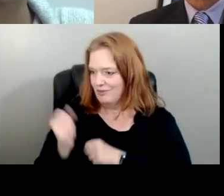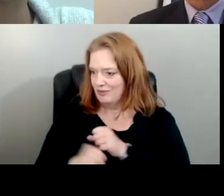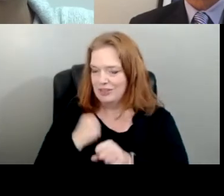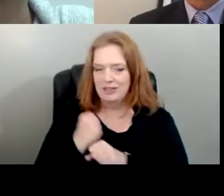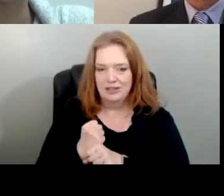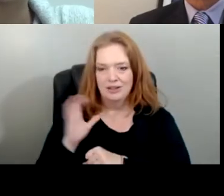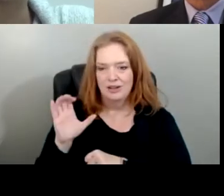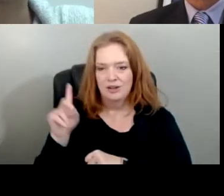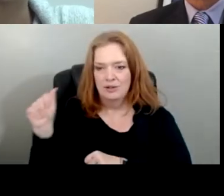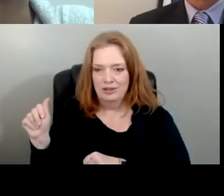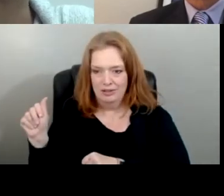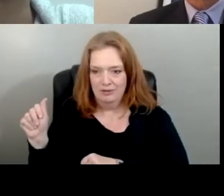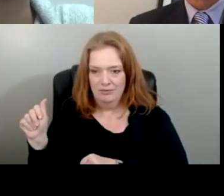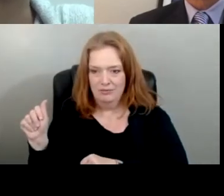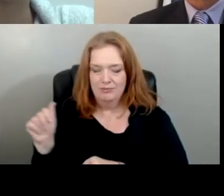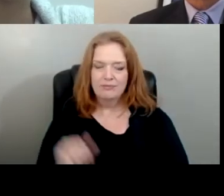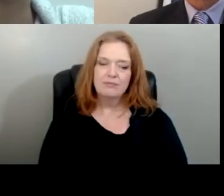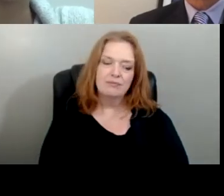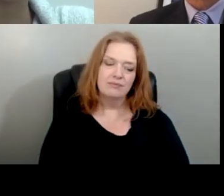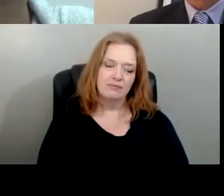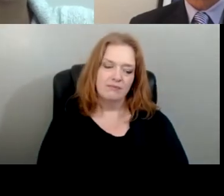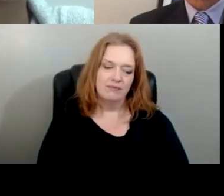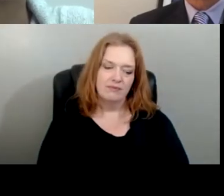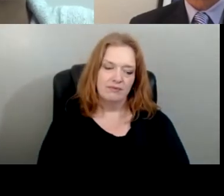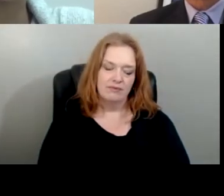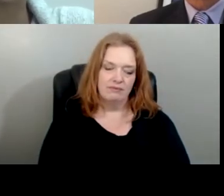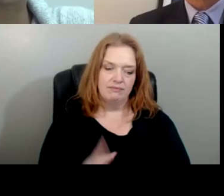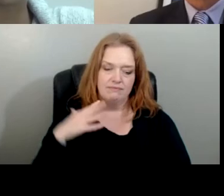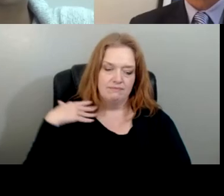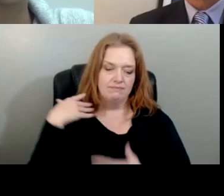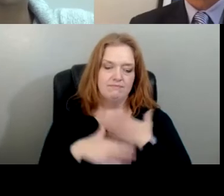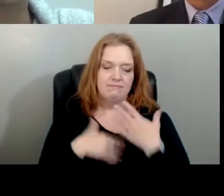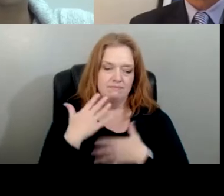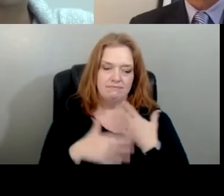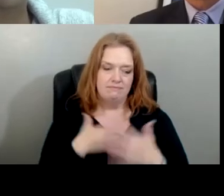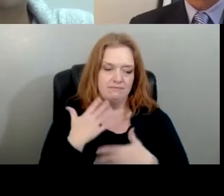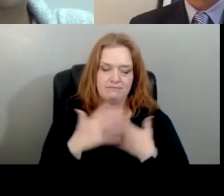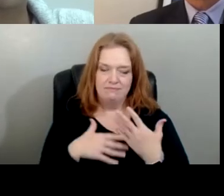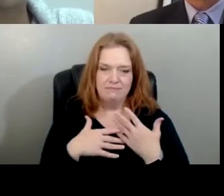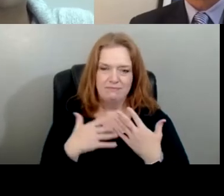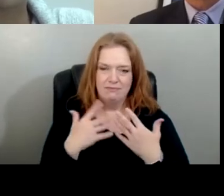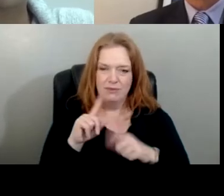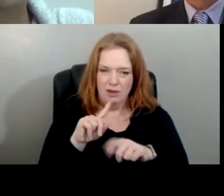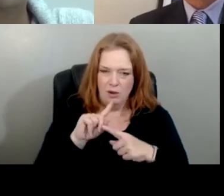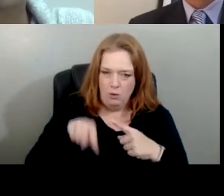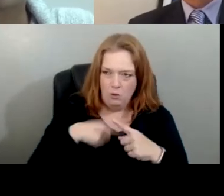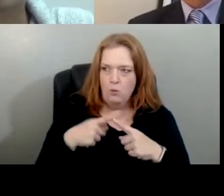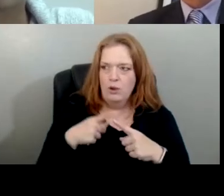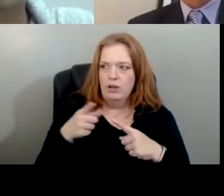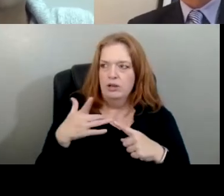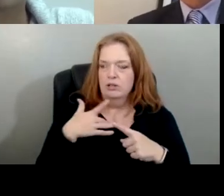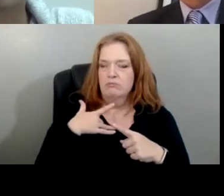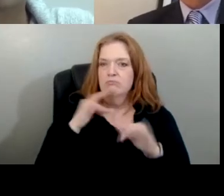So at what point do you really engage in the cultural learning of our people? At what point do you